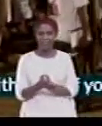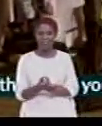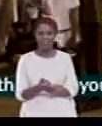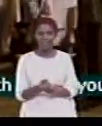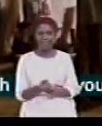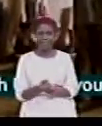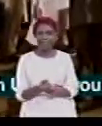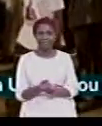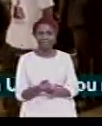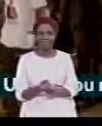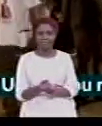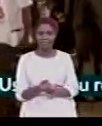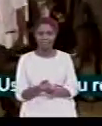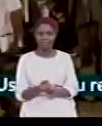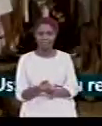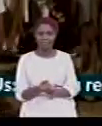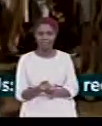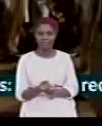Bring them forward.